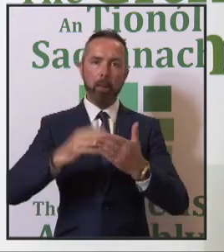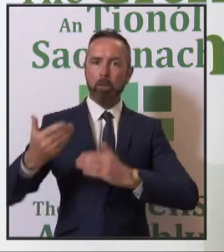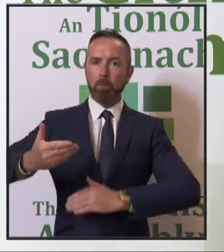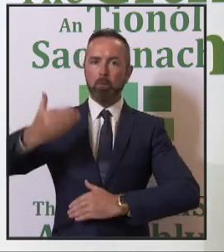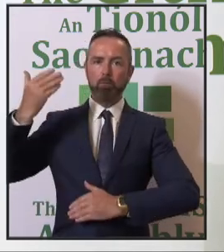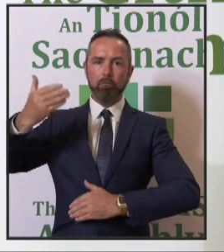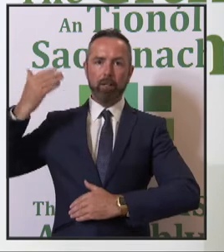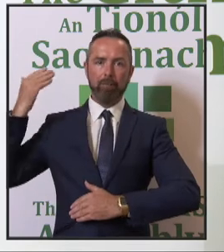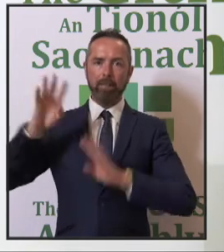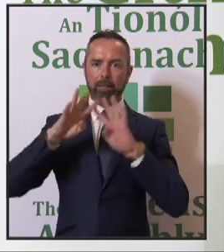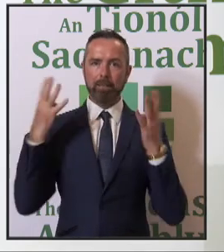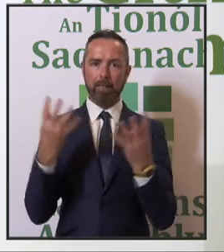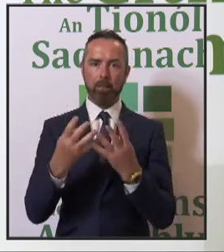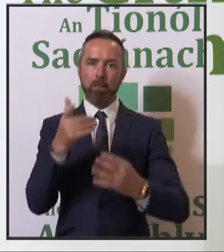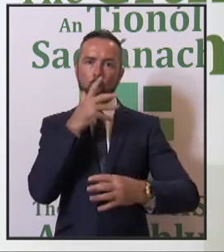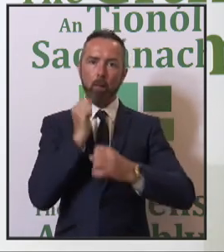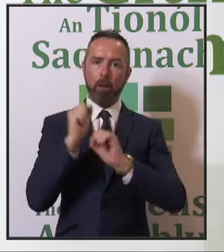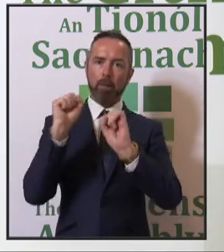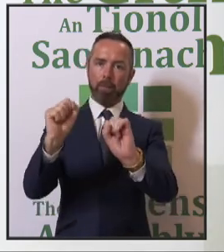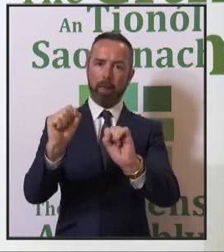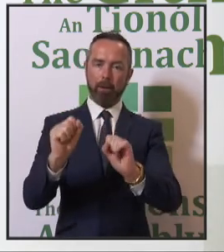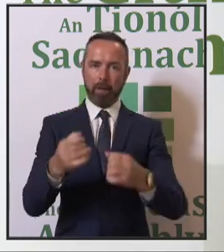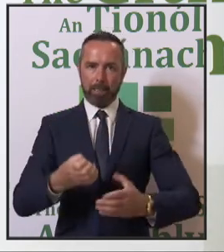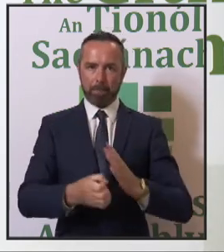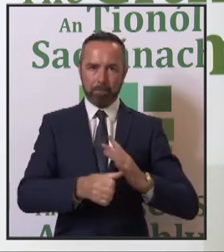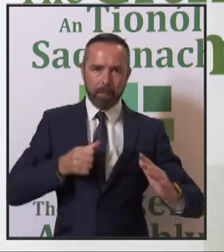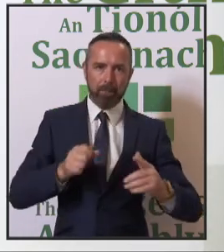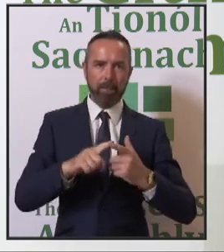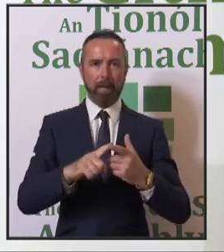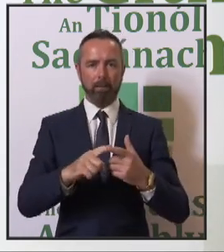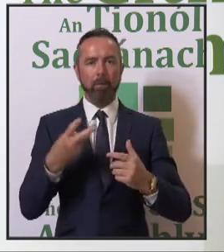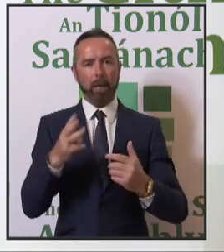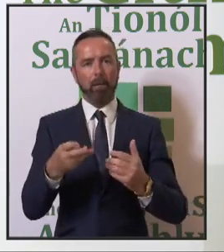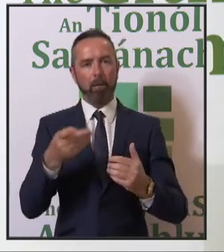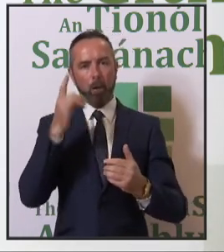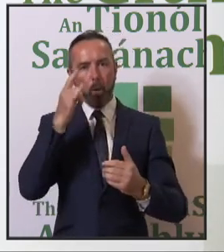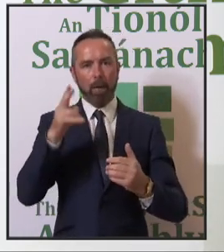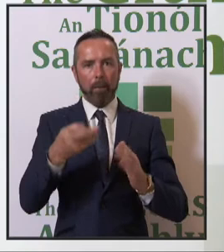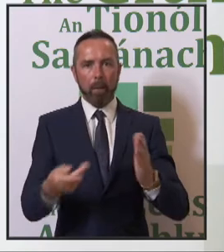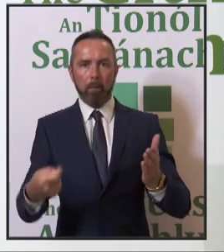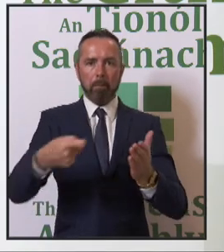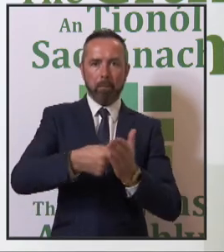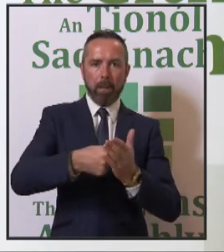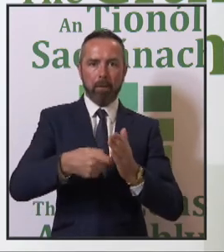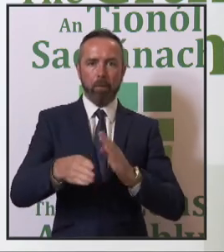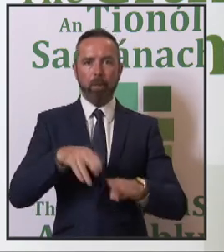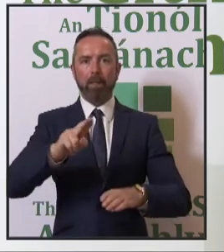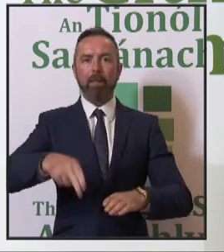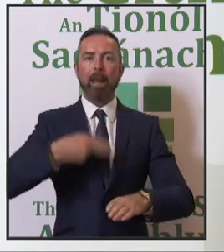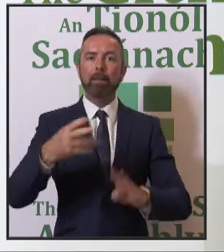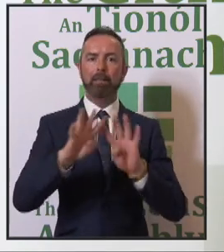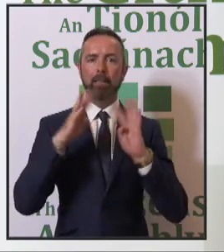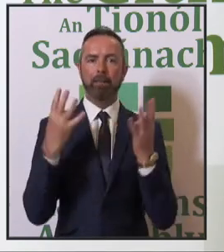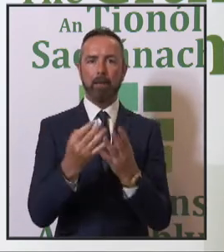who will share their reflections on their experiences, and I hope we can build on these experiences with the Citizens' Assemblies that are going to be taking place in